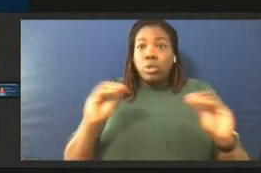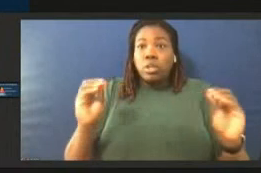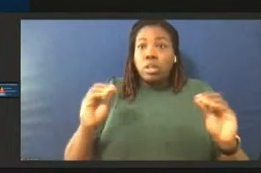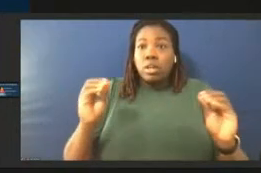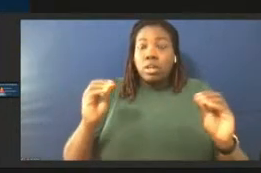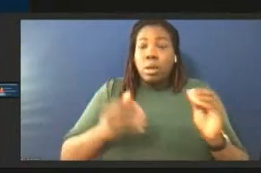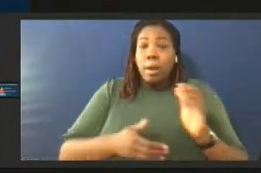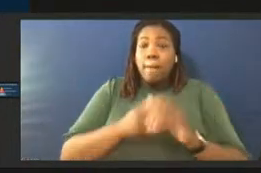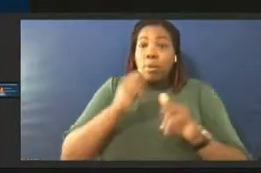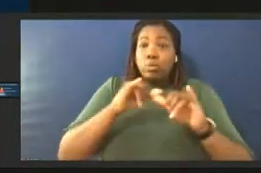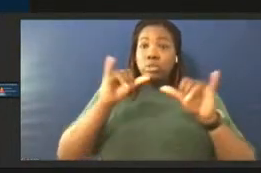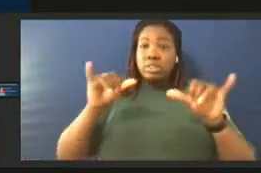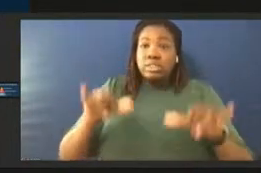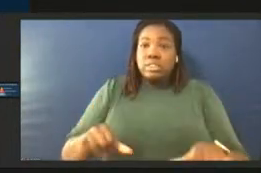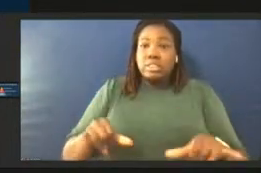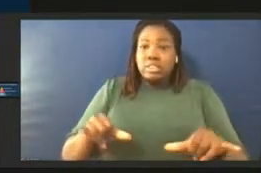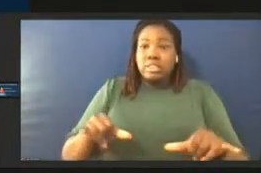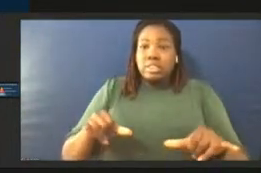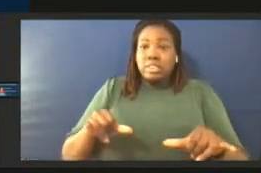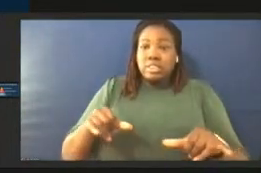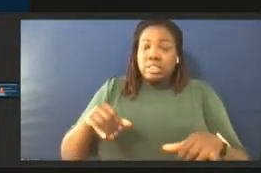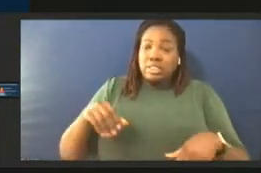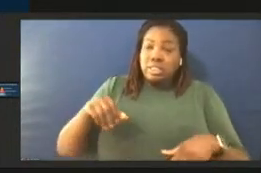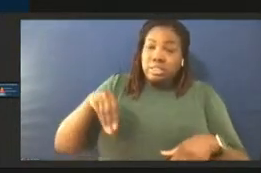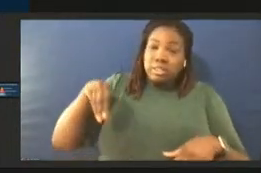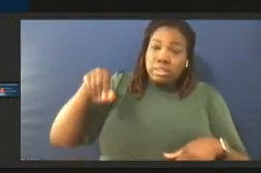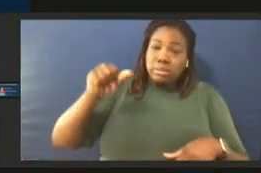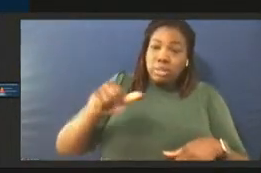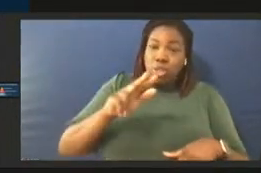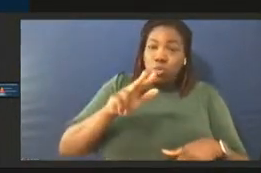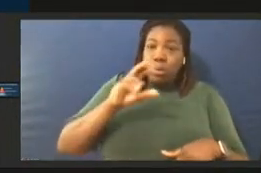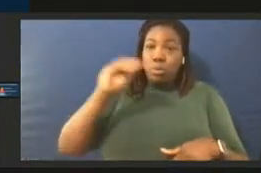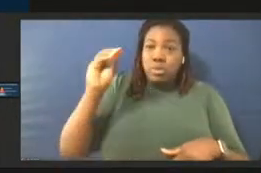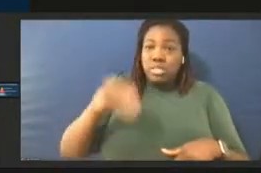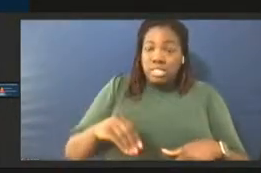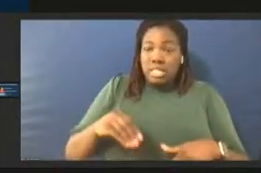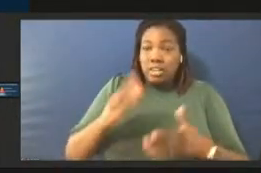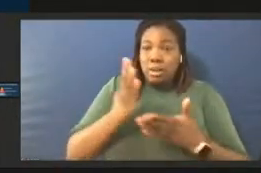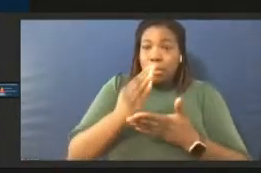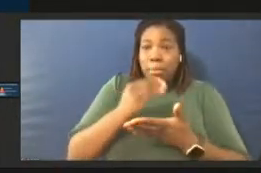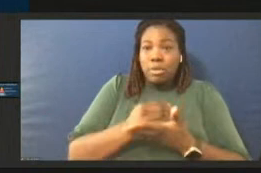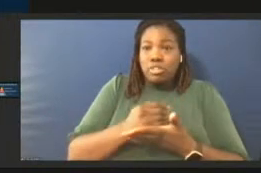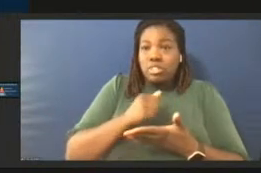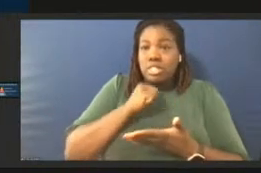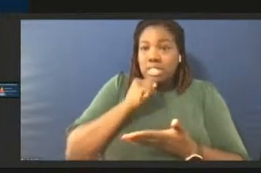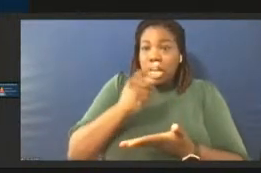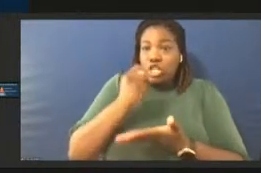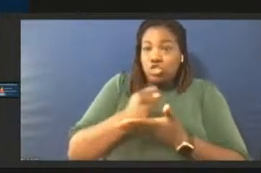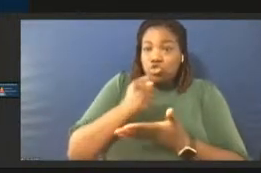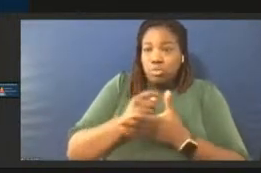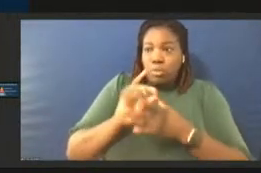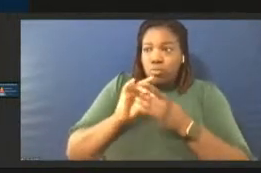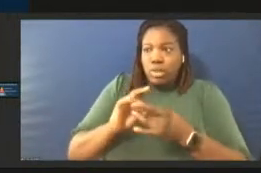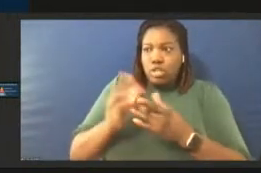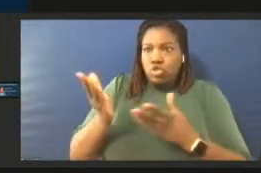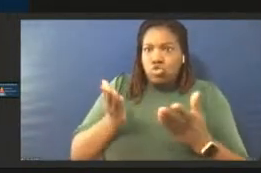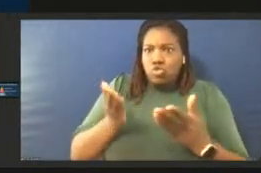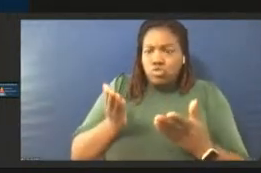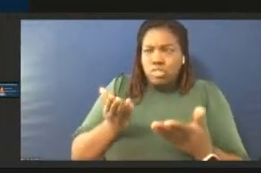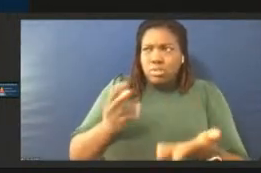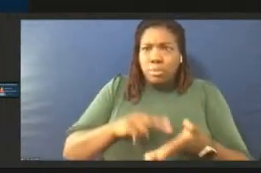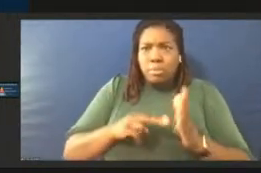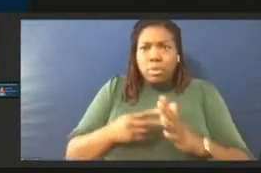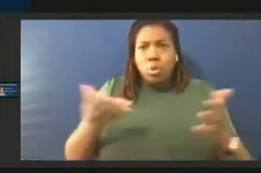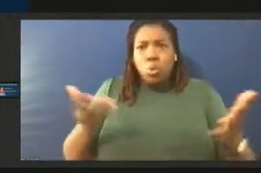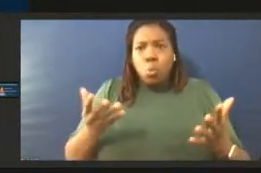health systems spend less than 3% of their budget on non-treatment related services, which means we've missed